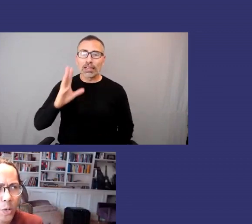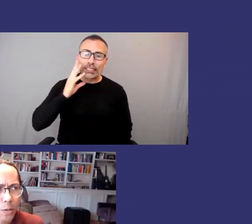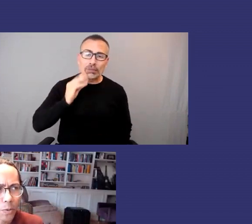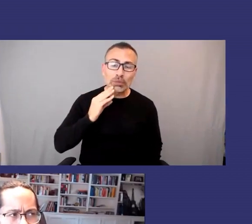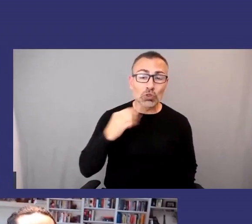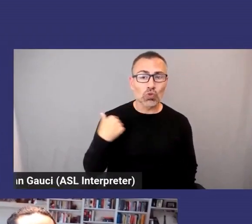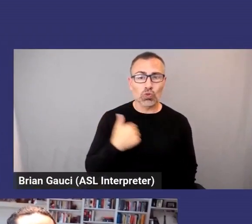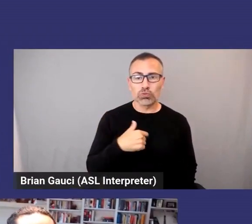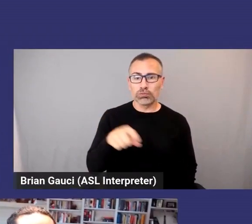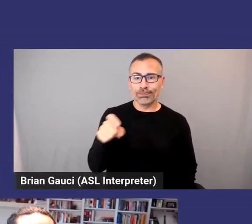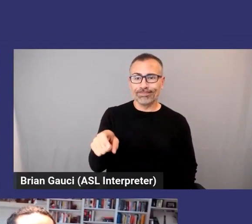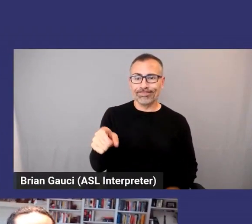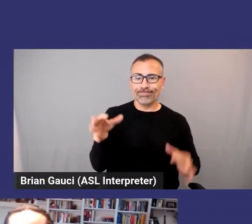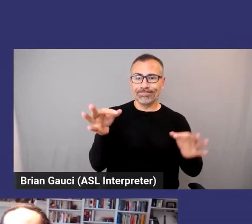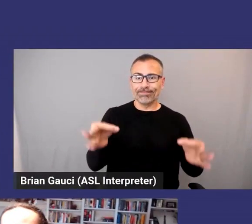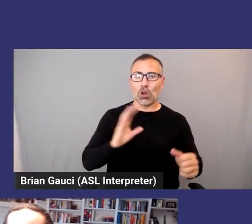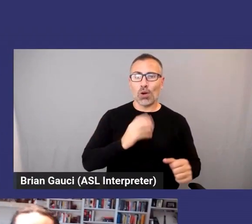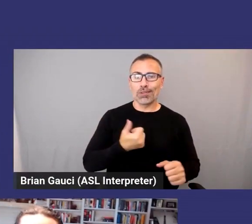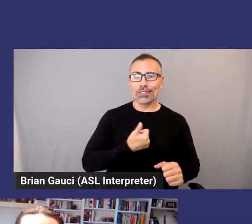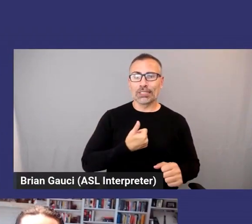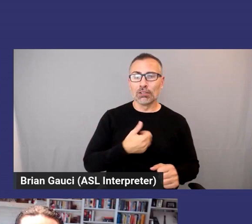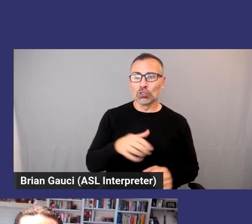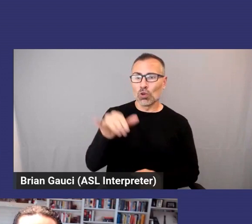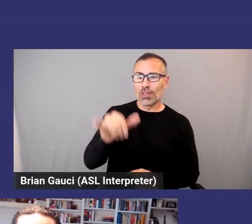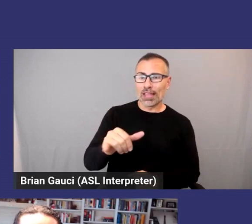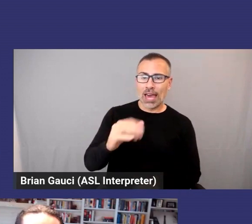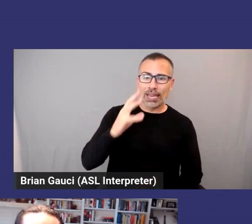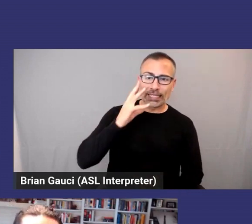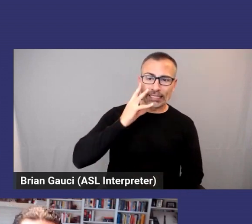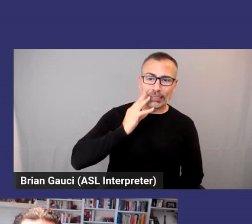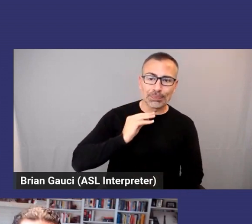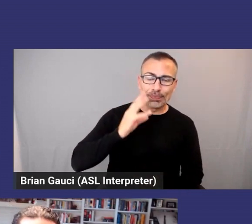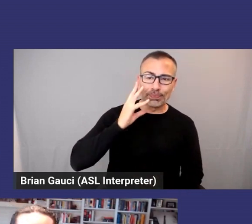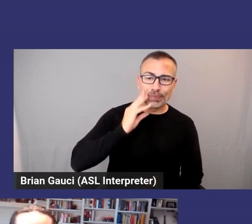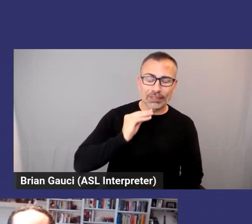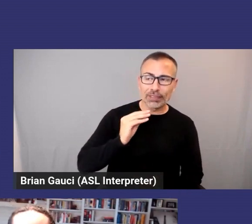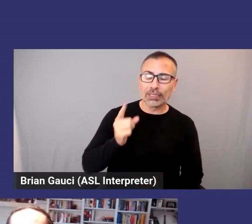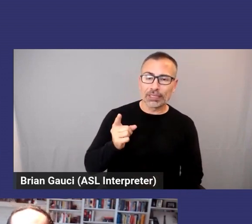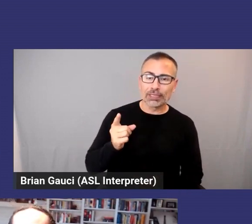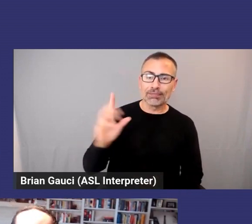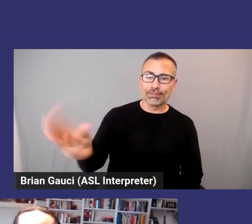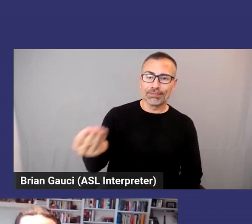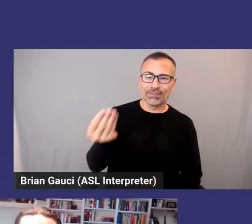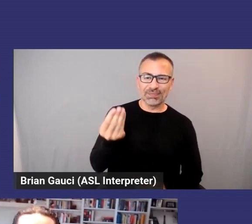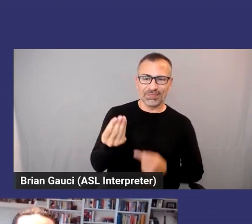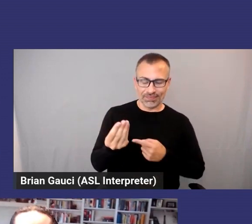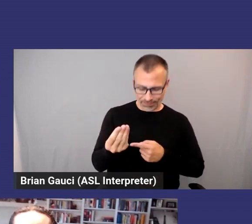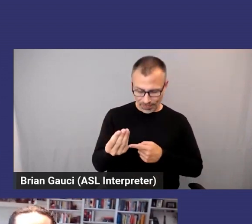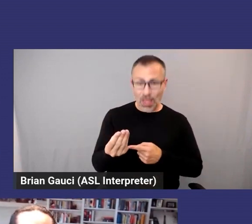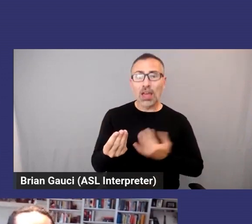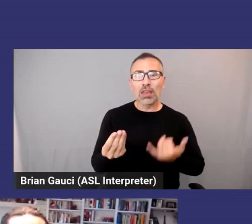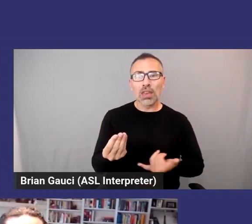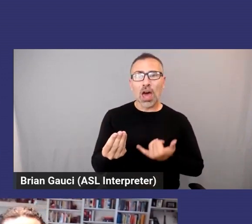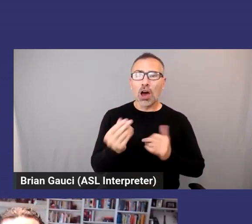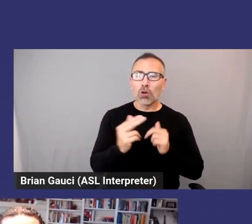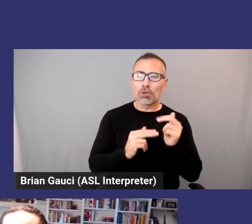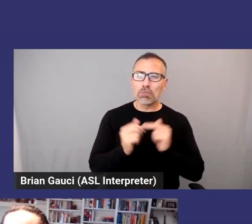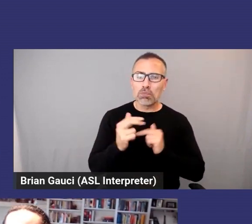so we've taken that experience and built systems internally that help us monitor